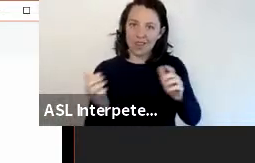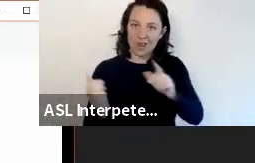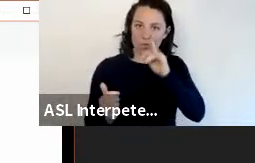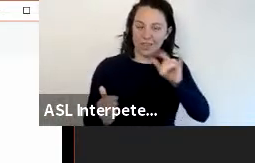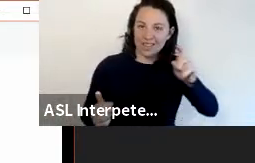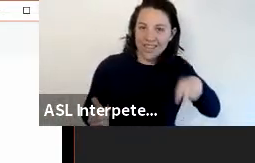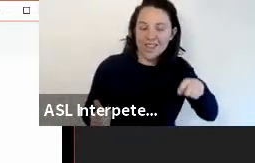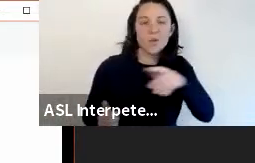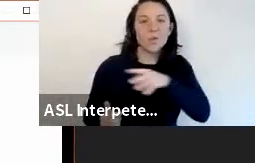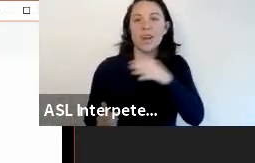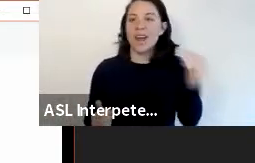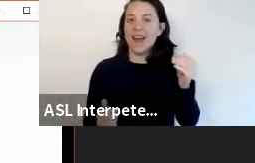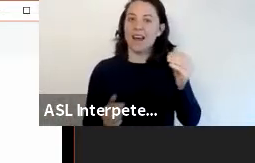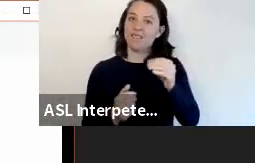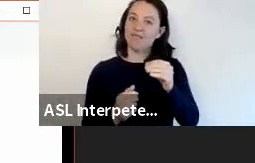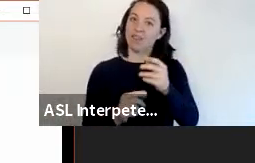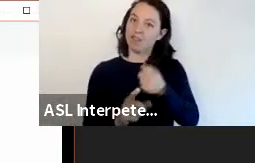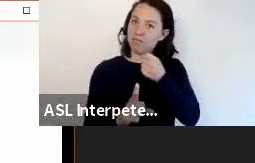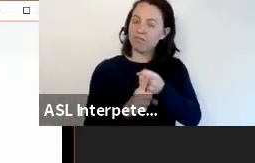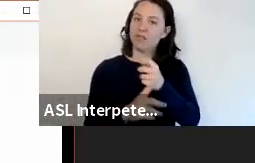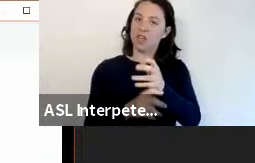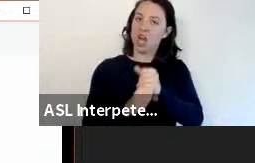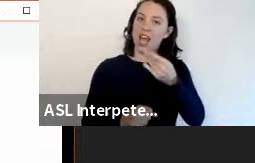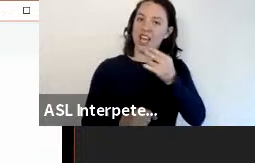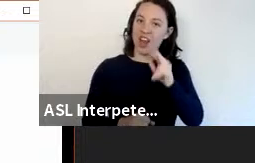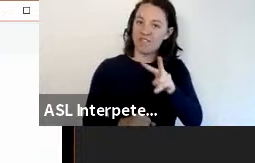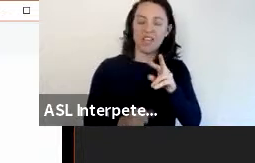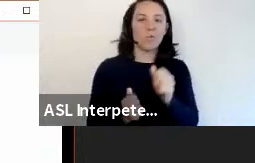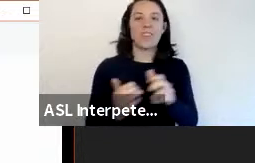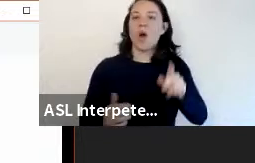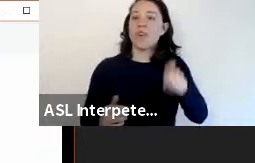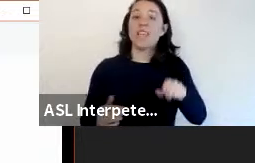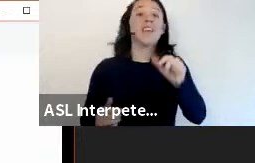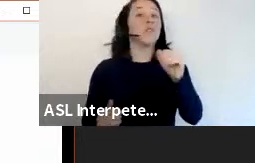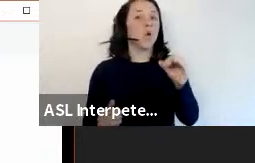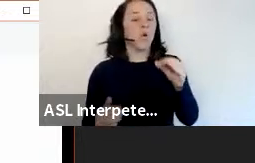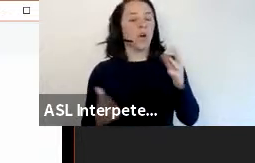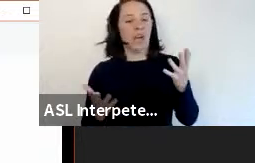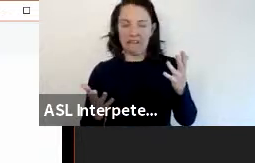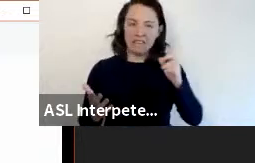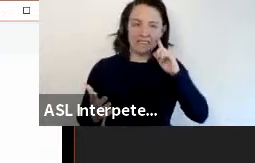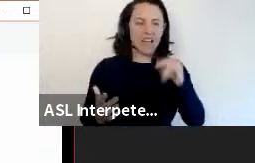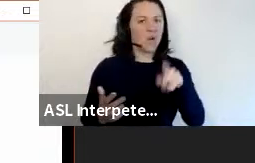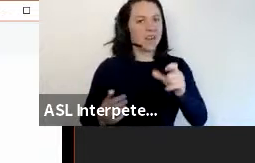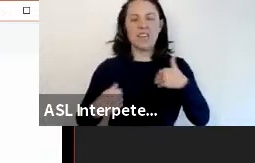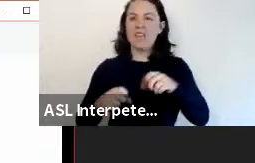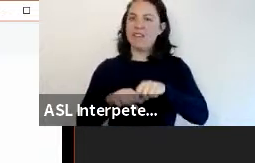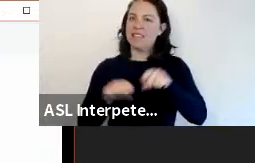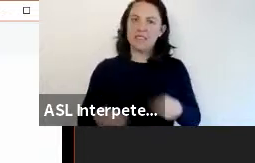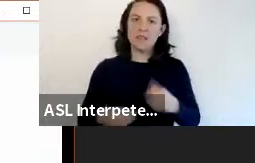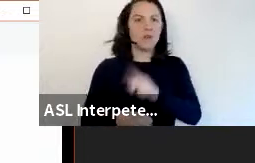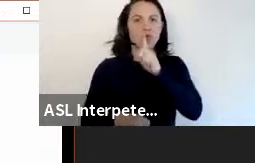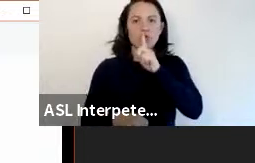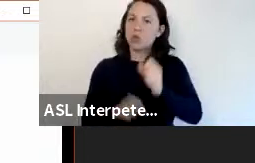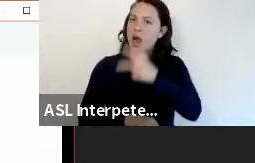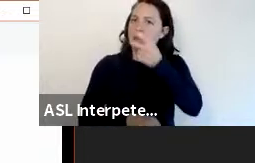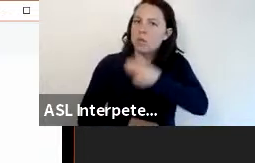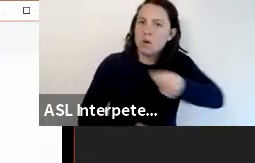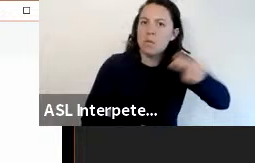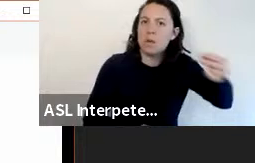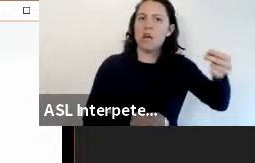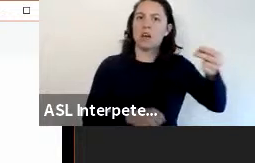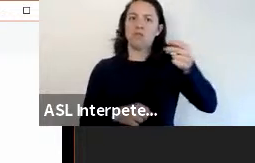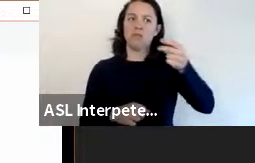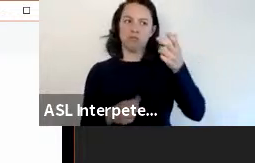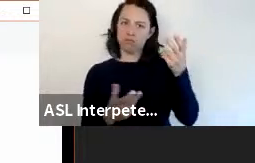we came up with was a system to ensure that drugs and